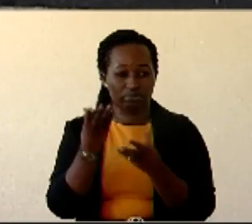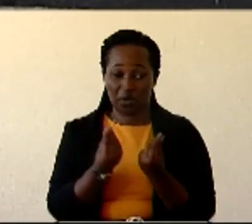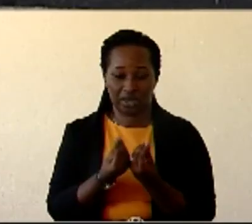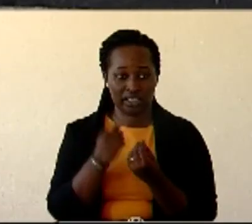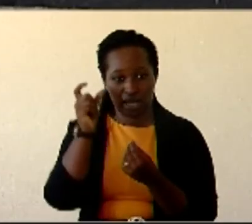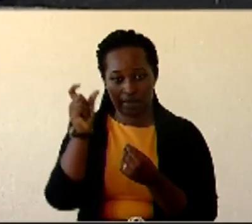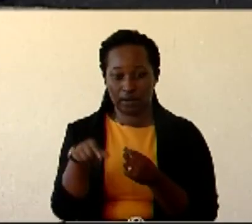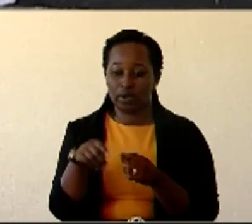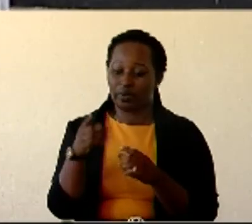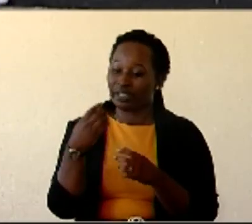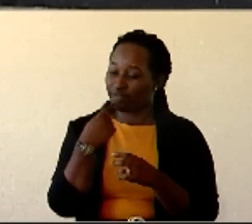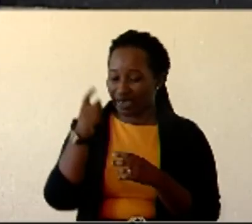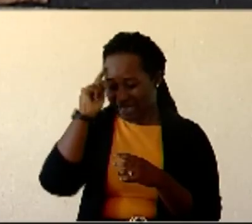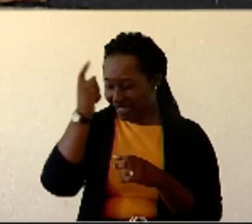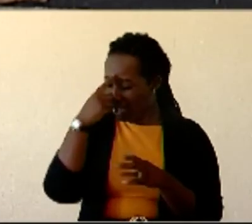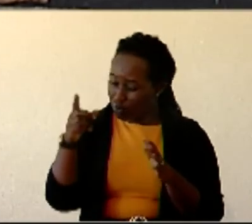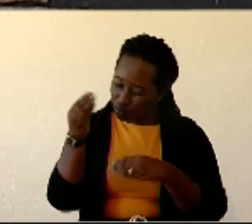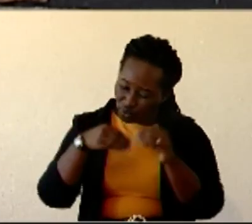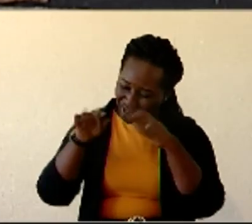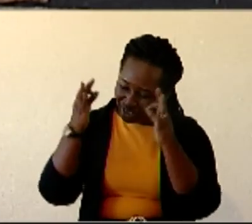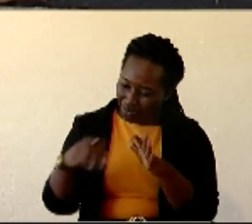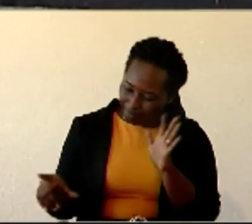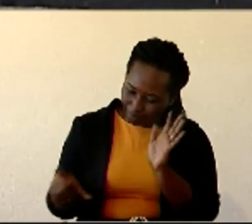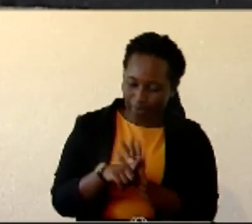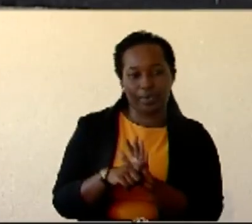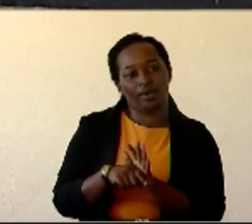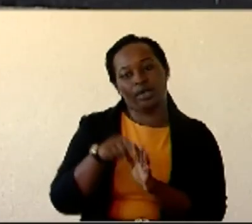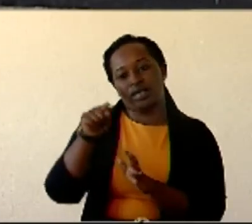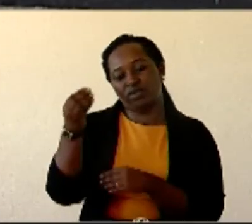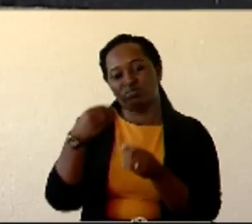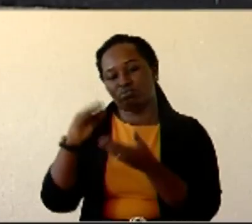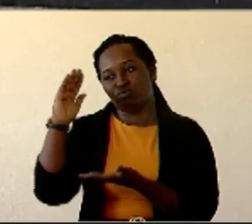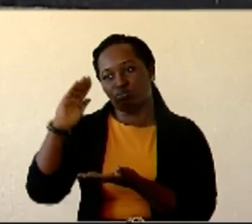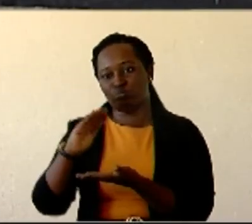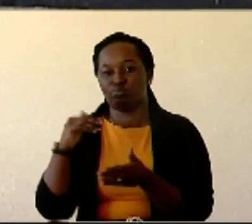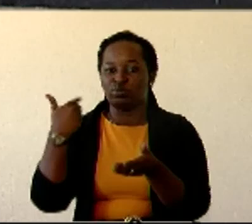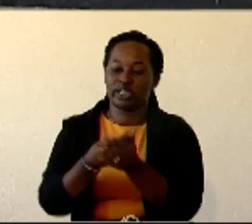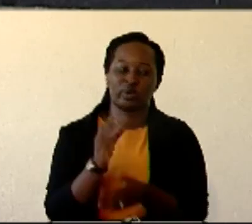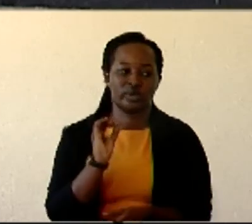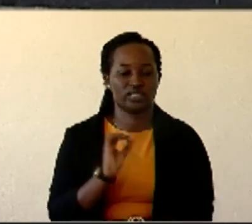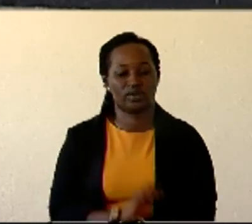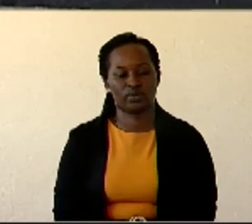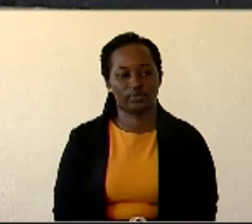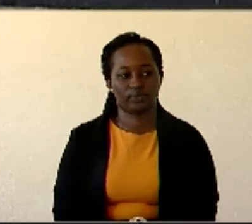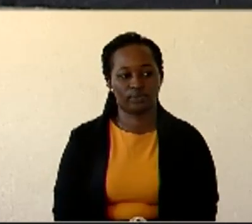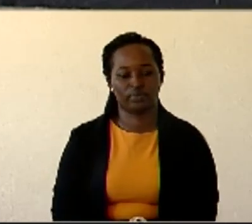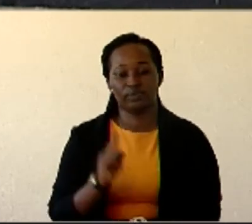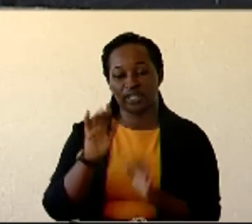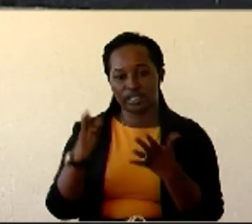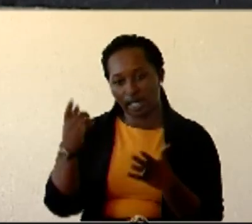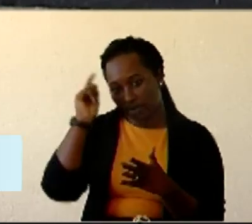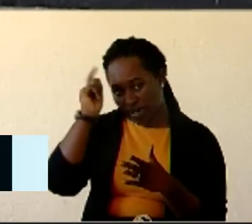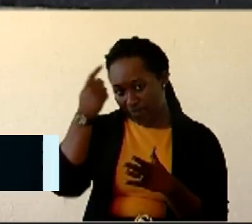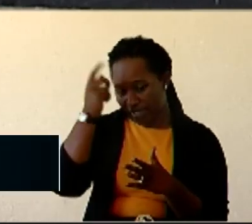imposes maybe a total ban on the supply of a given commodity, its supply reduces to zero. So that's how government